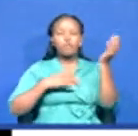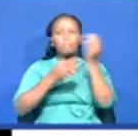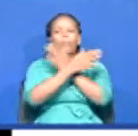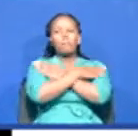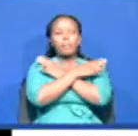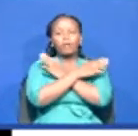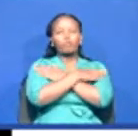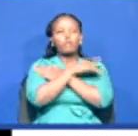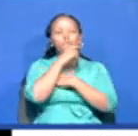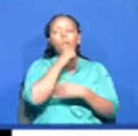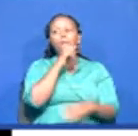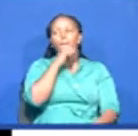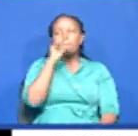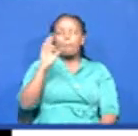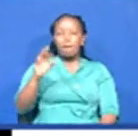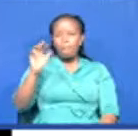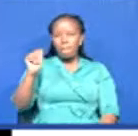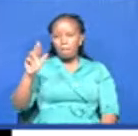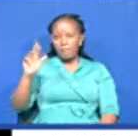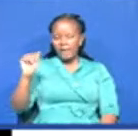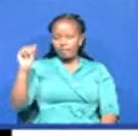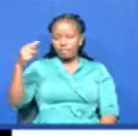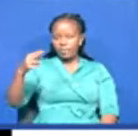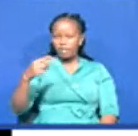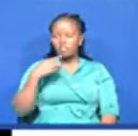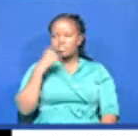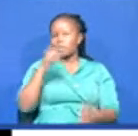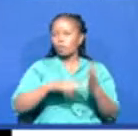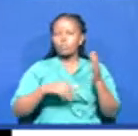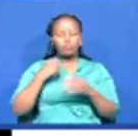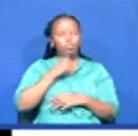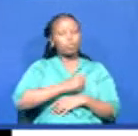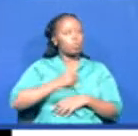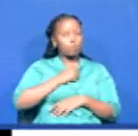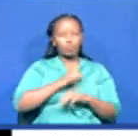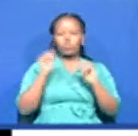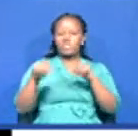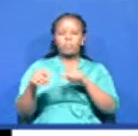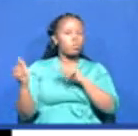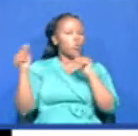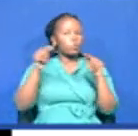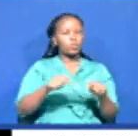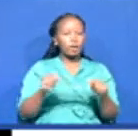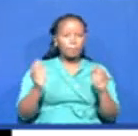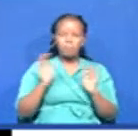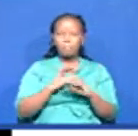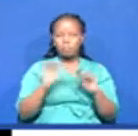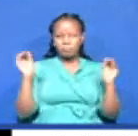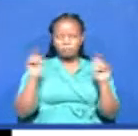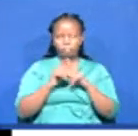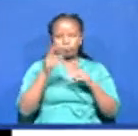Farah, who sends his apologies. And I'll read his speech.